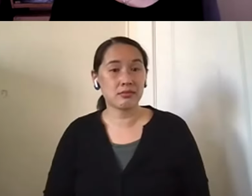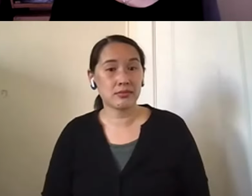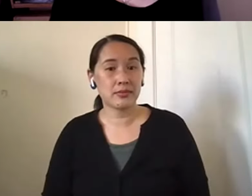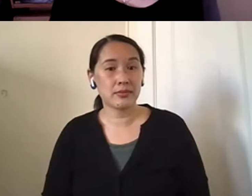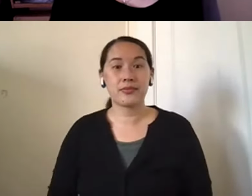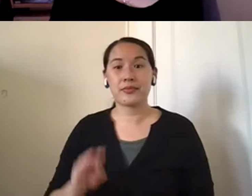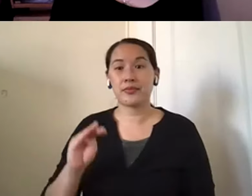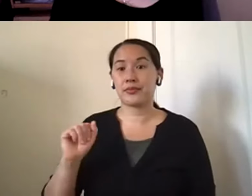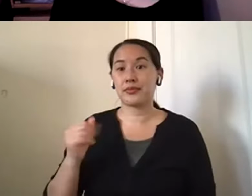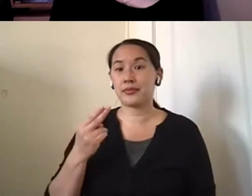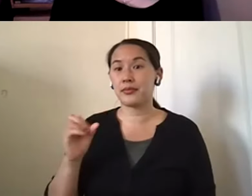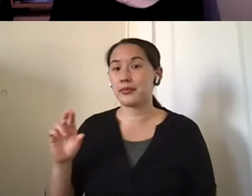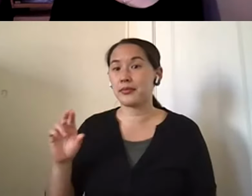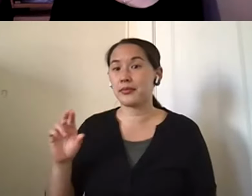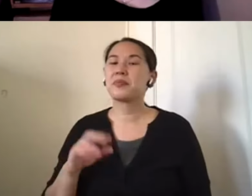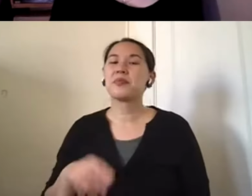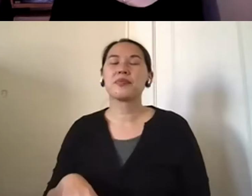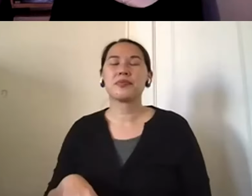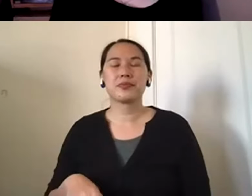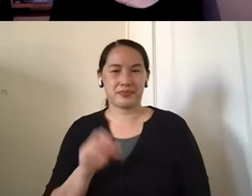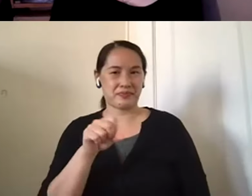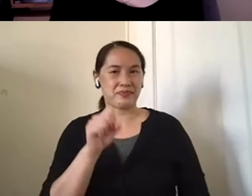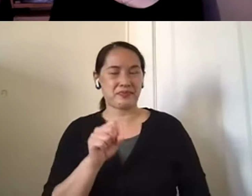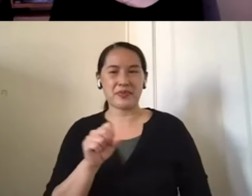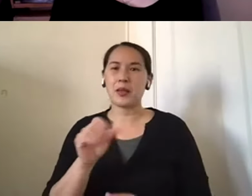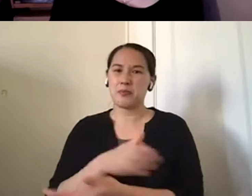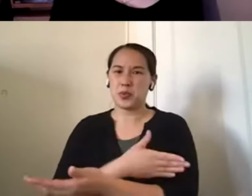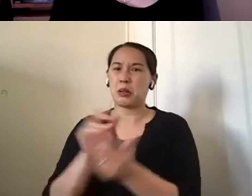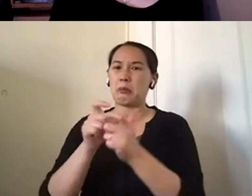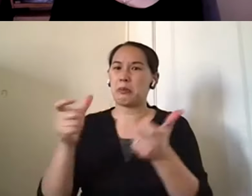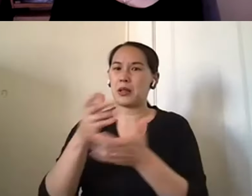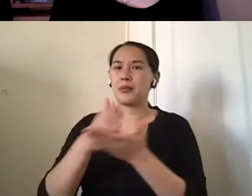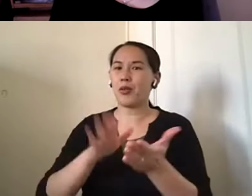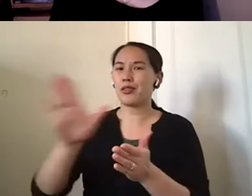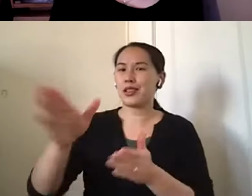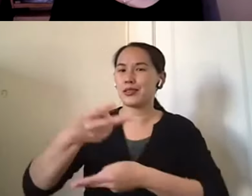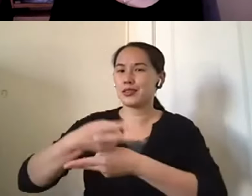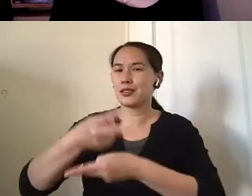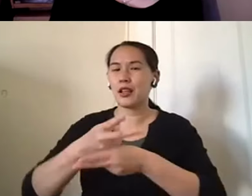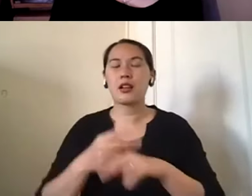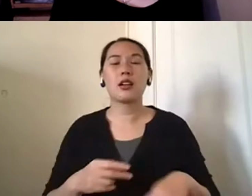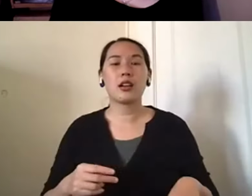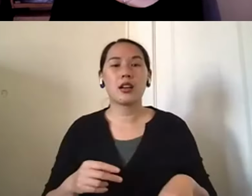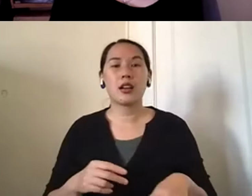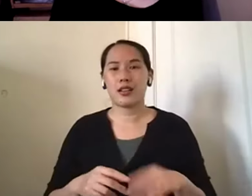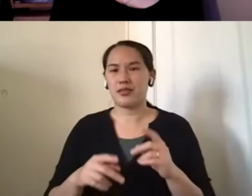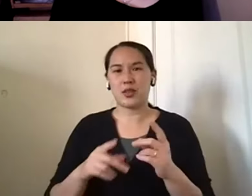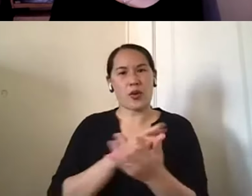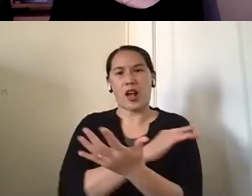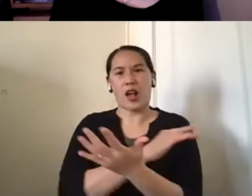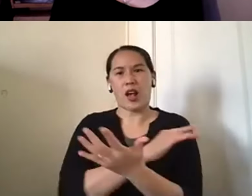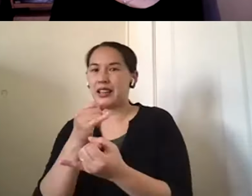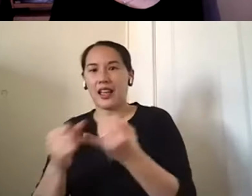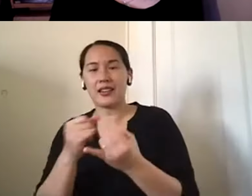Yeah, so music was a big part of his care. And I think I mentioned like right till the end stages, he loved watching